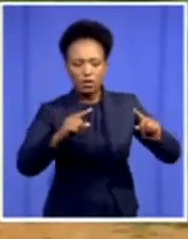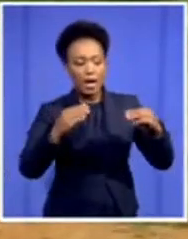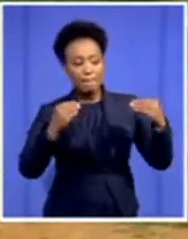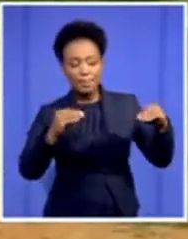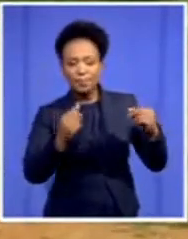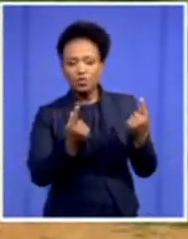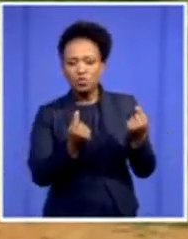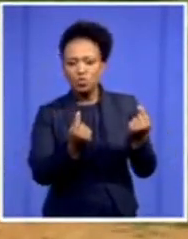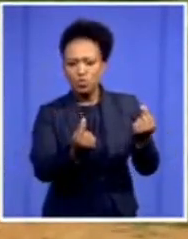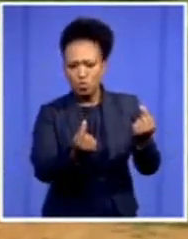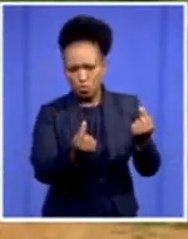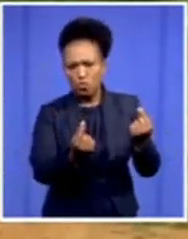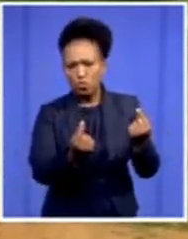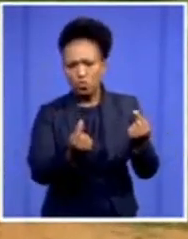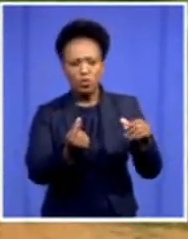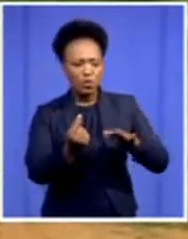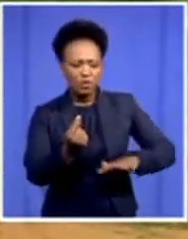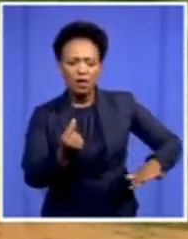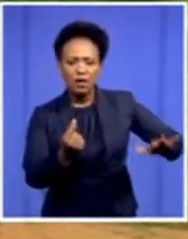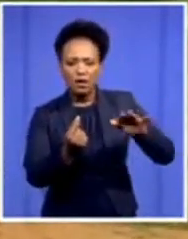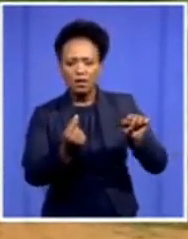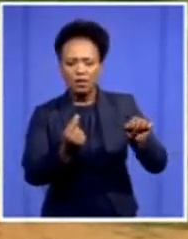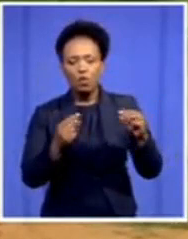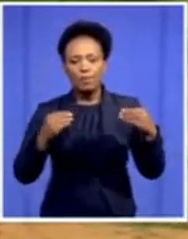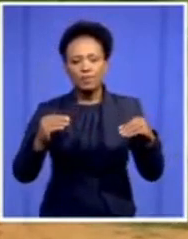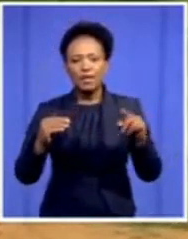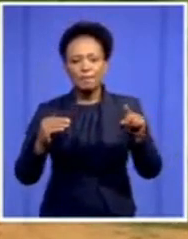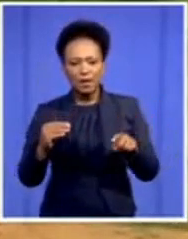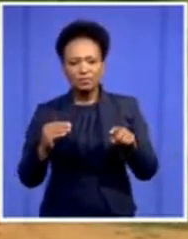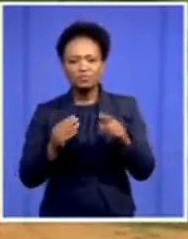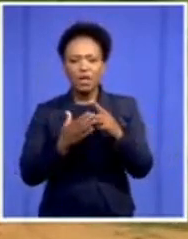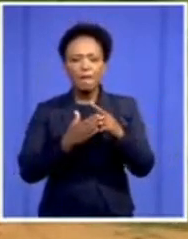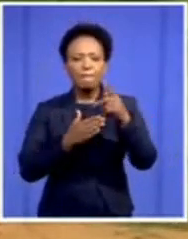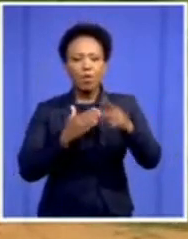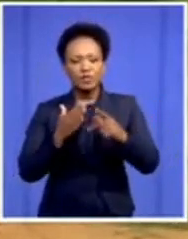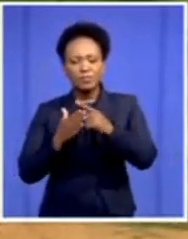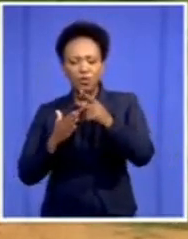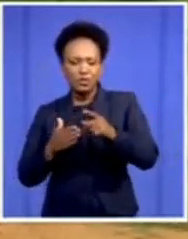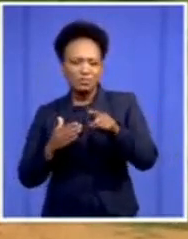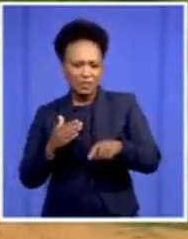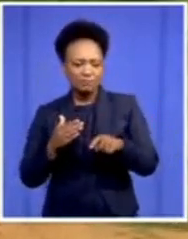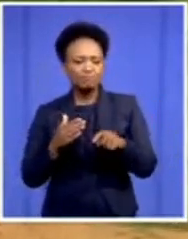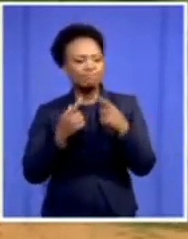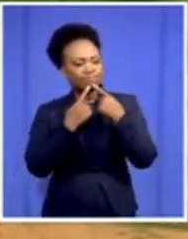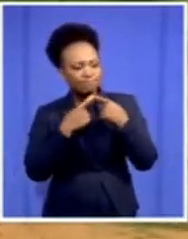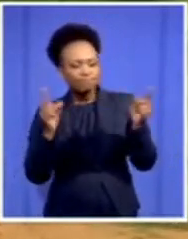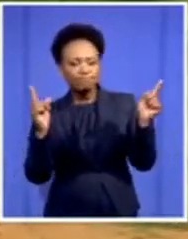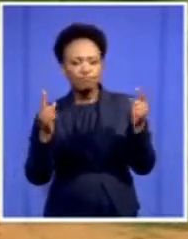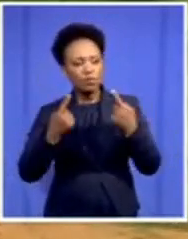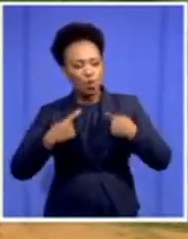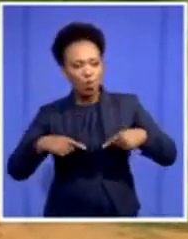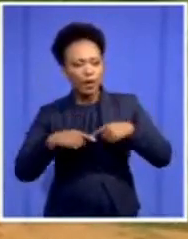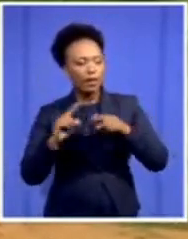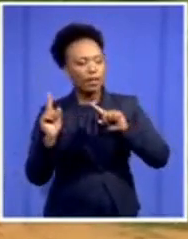expecting now is that business must declare certain projects in that area that will enable us to come and invest. It may be that